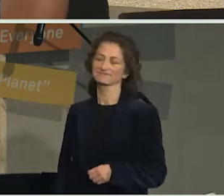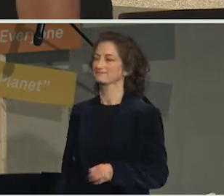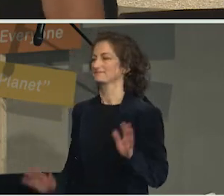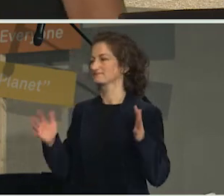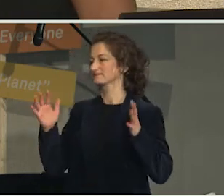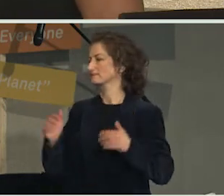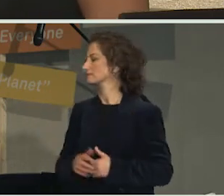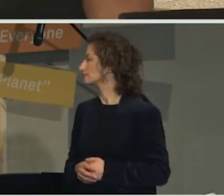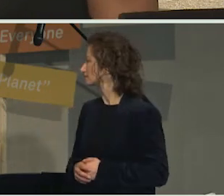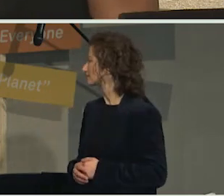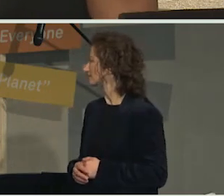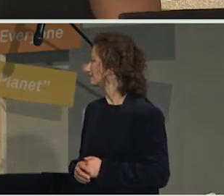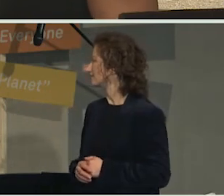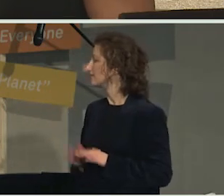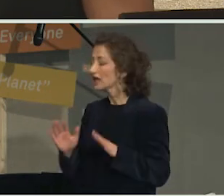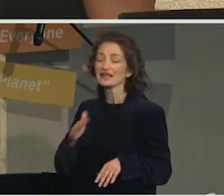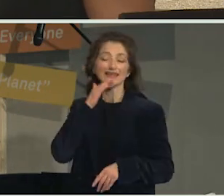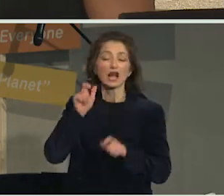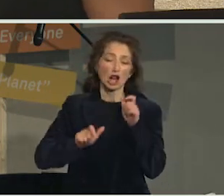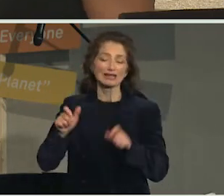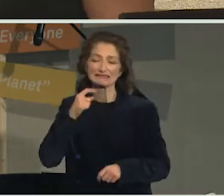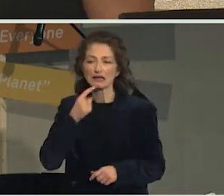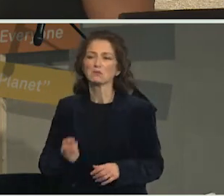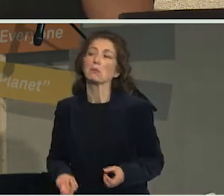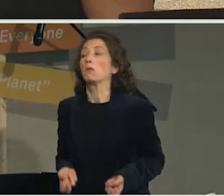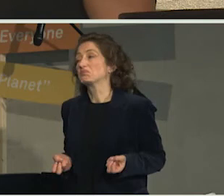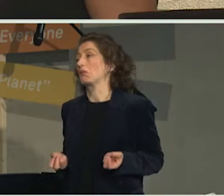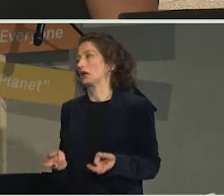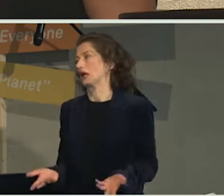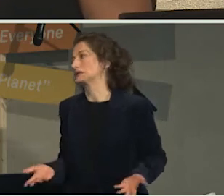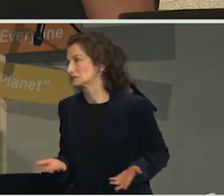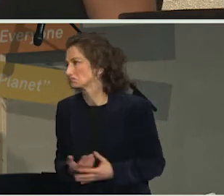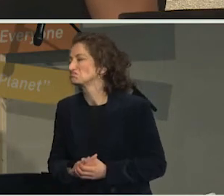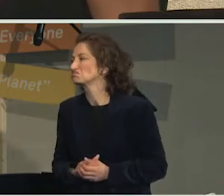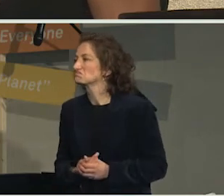Now, a lot of people say, okay, that